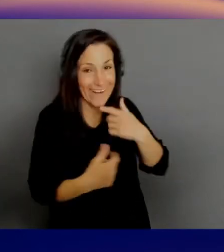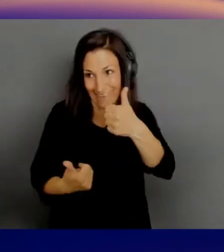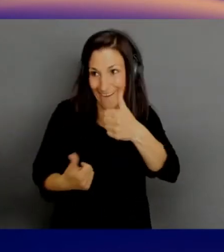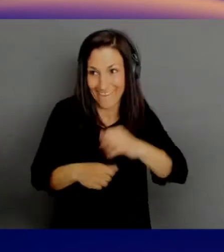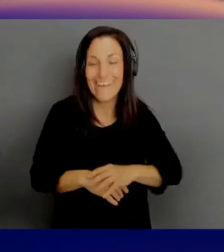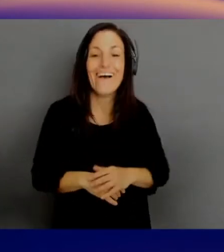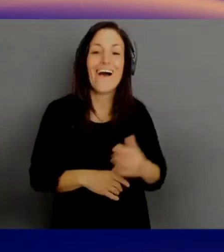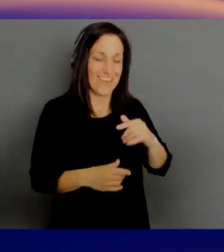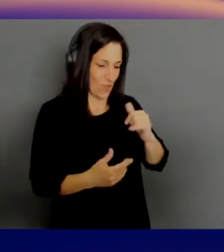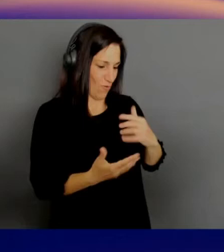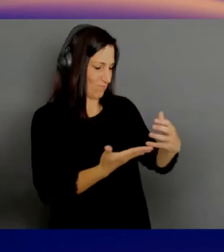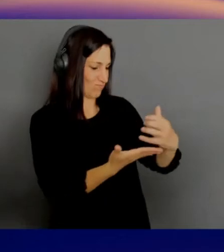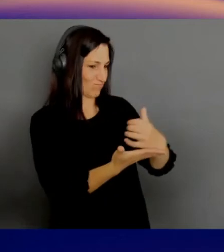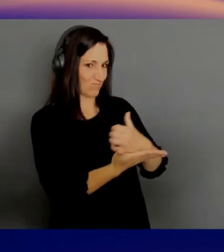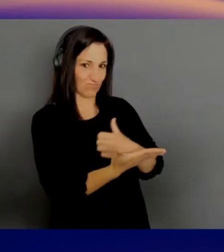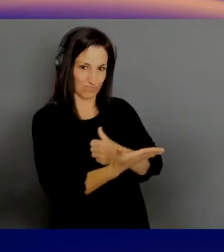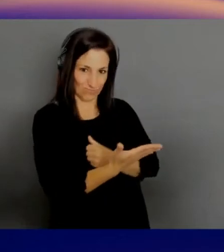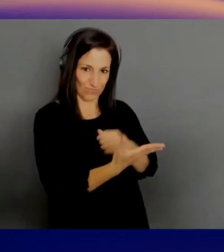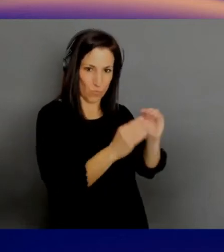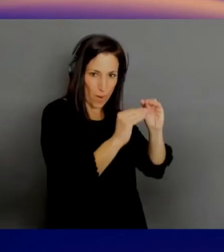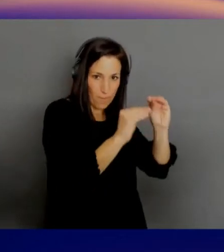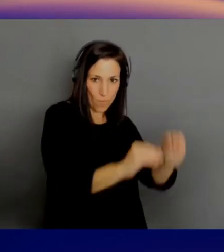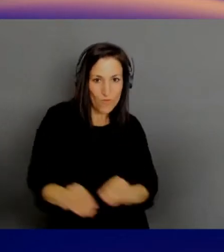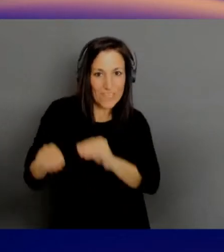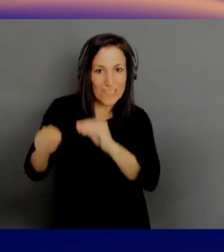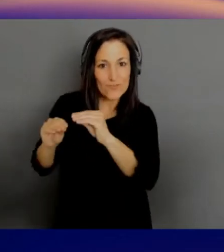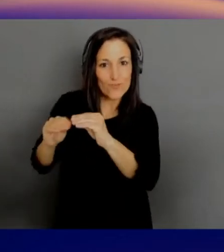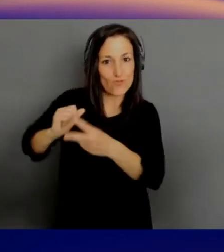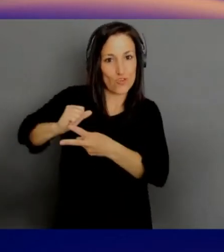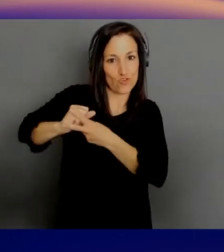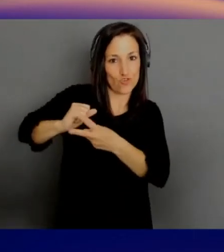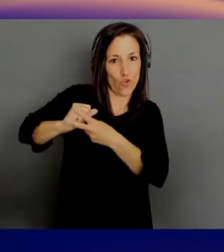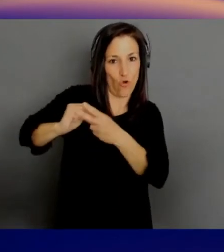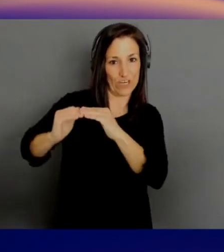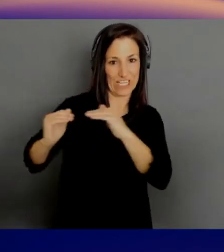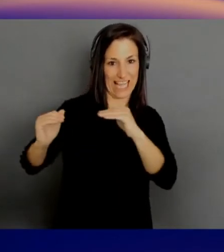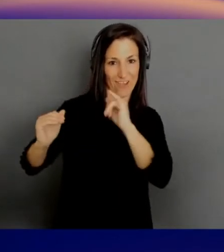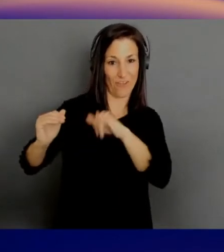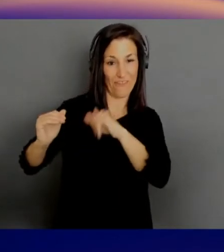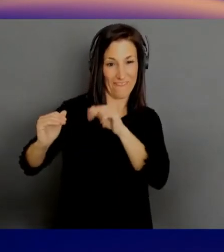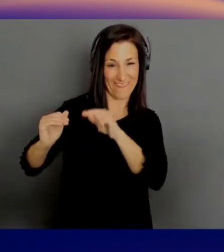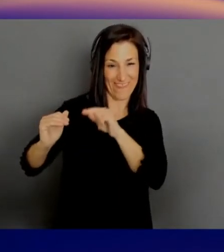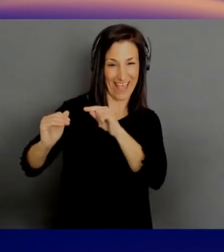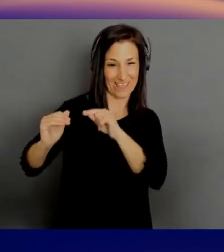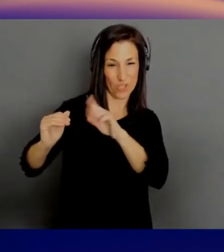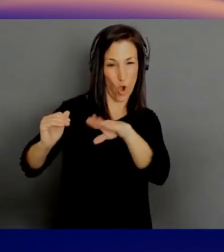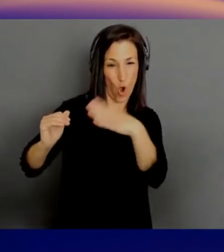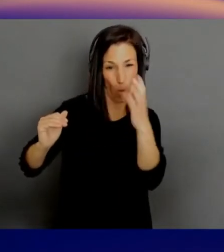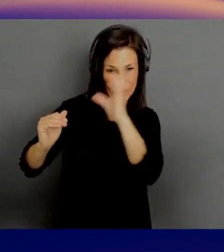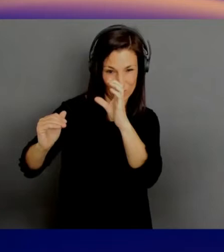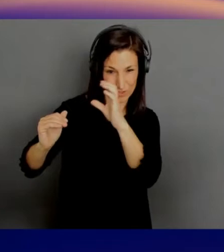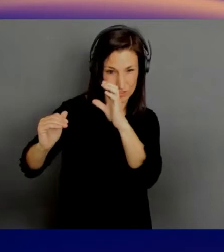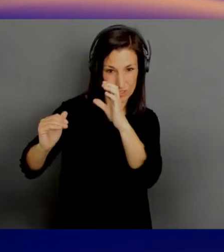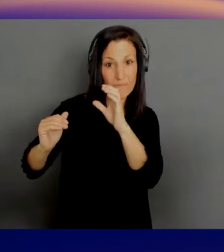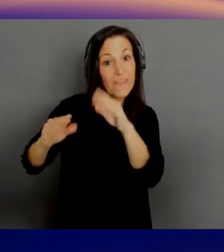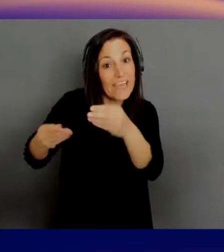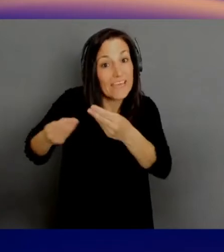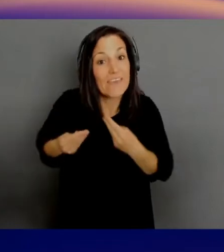our storage layer, which Yeah. is OpenSearch. OpenSearch, yeah. Because that gives us the capability of running queries against